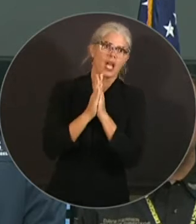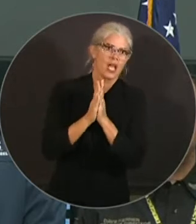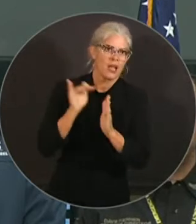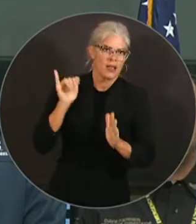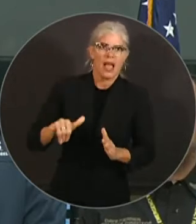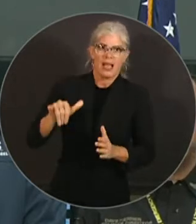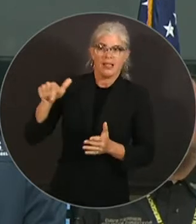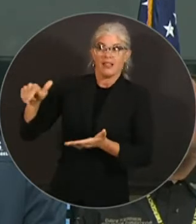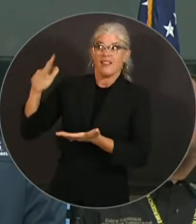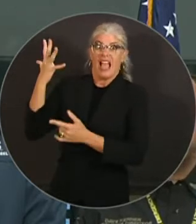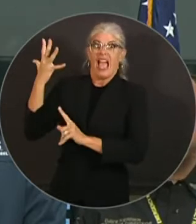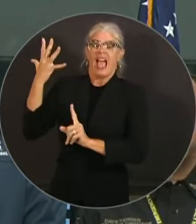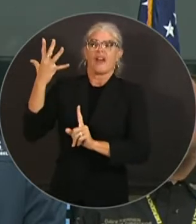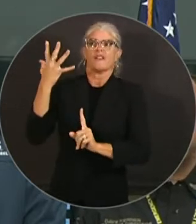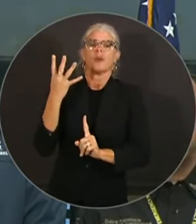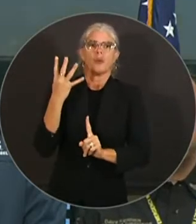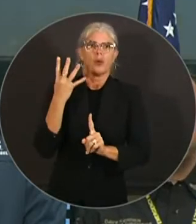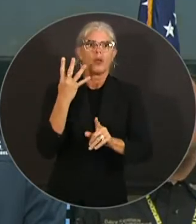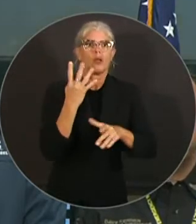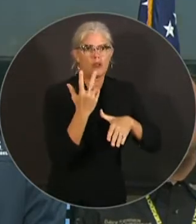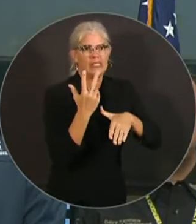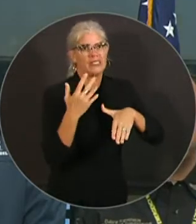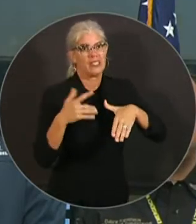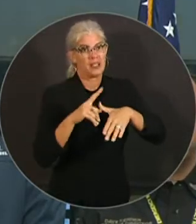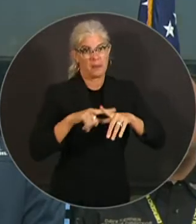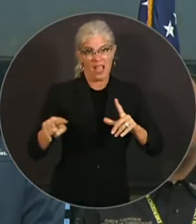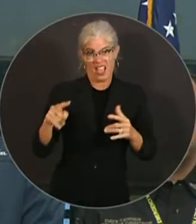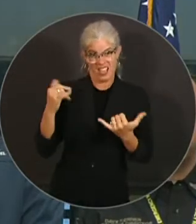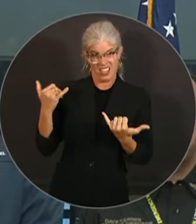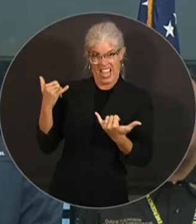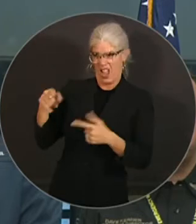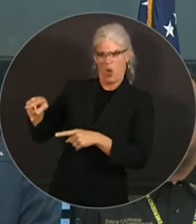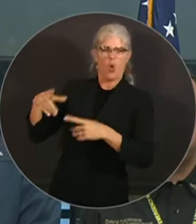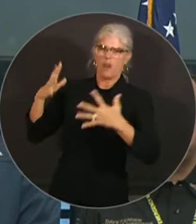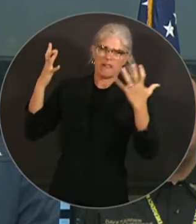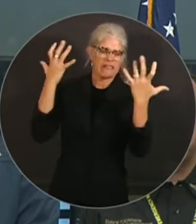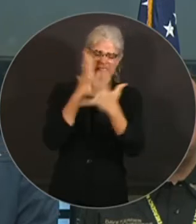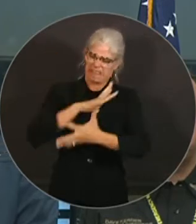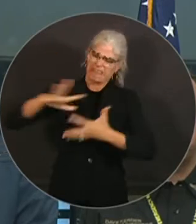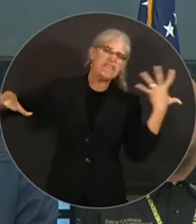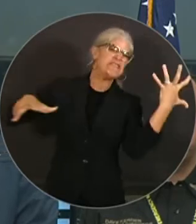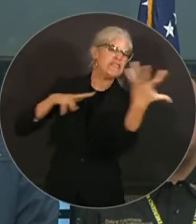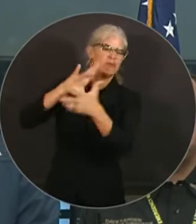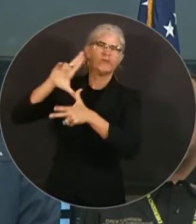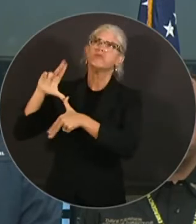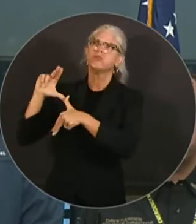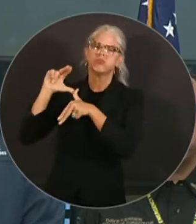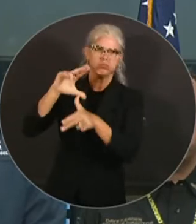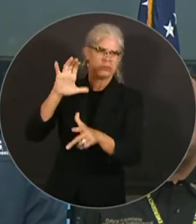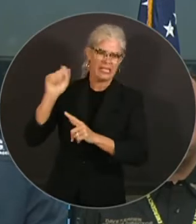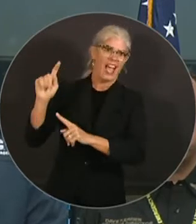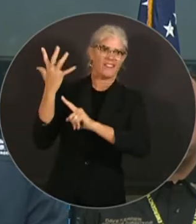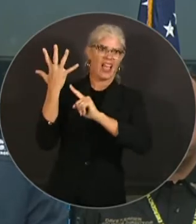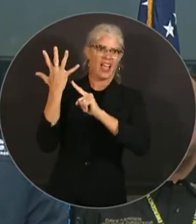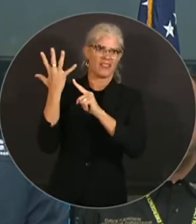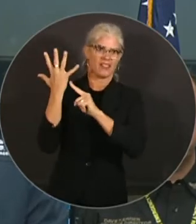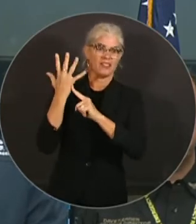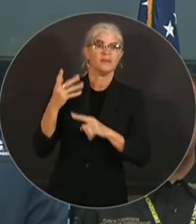right now, this is a ferocious hurricane. It is currently a little less than 700